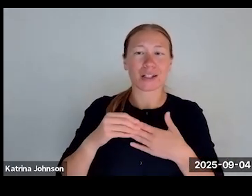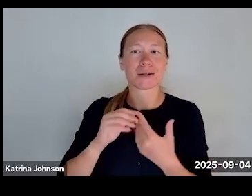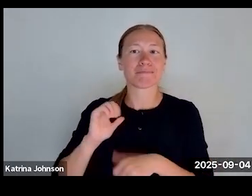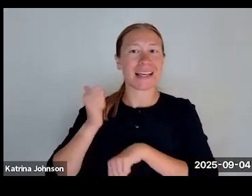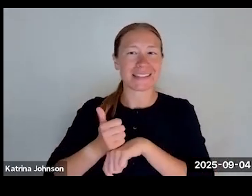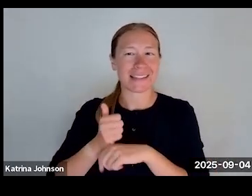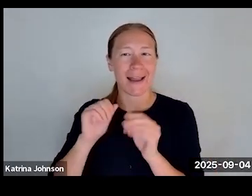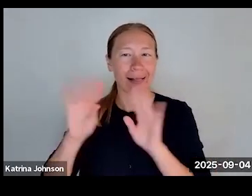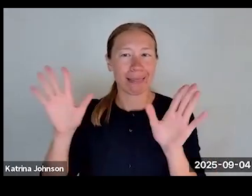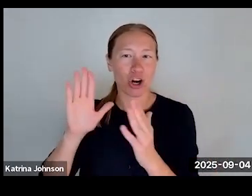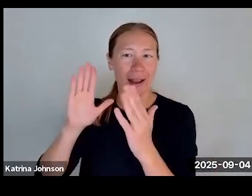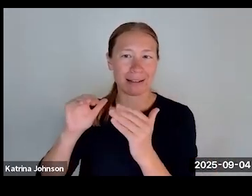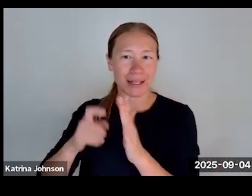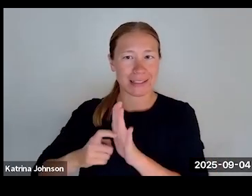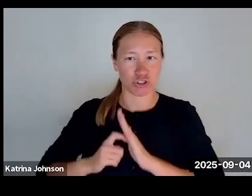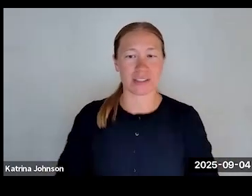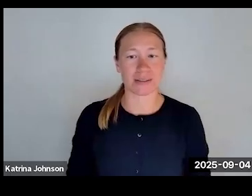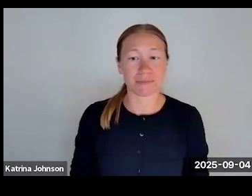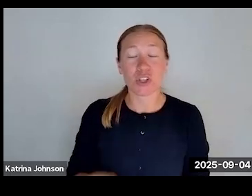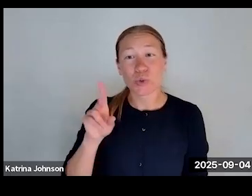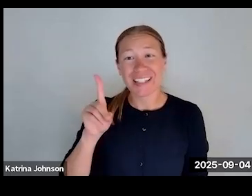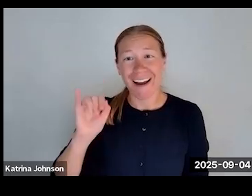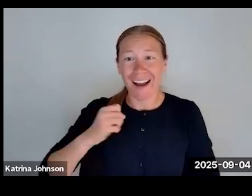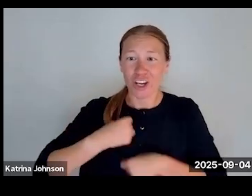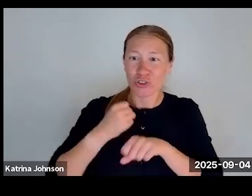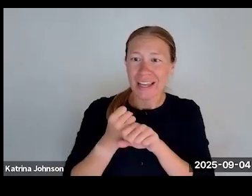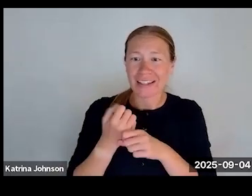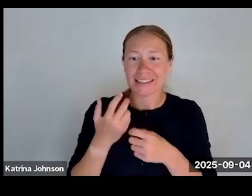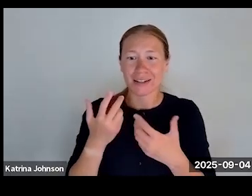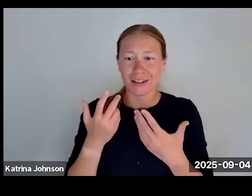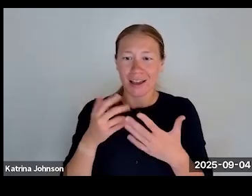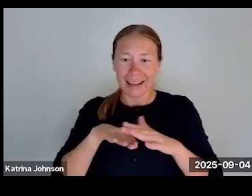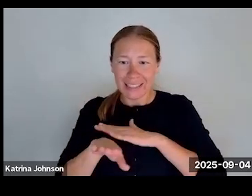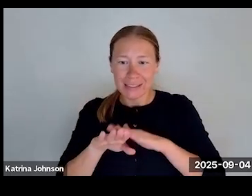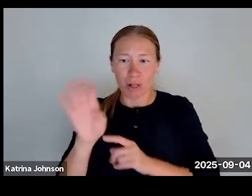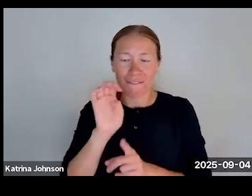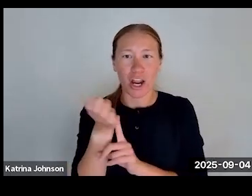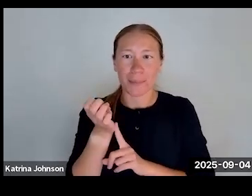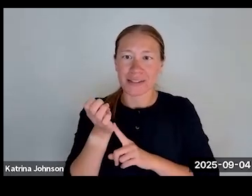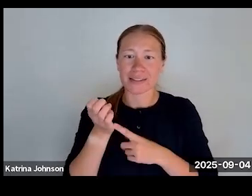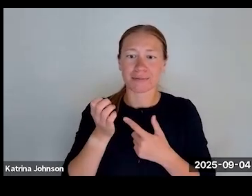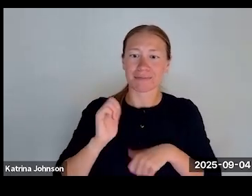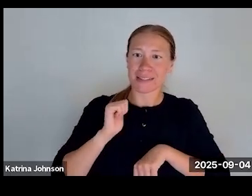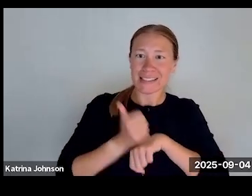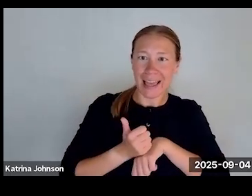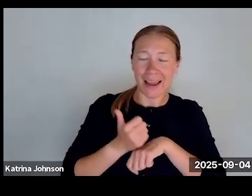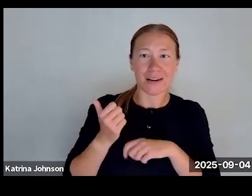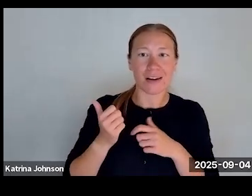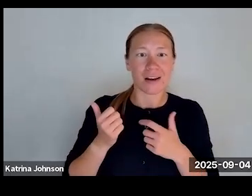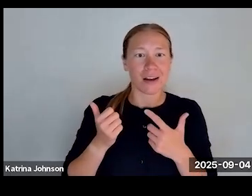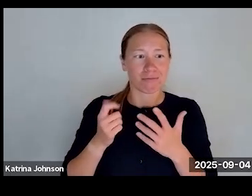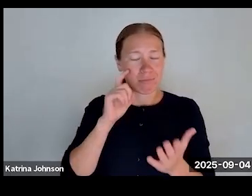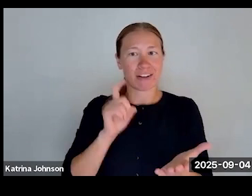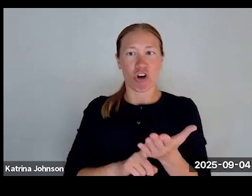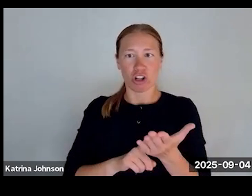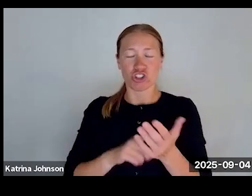expectations. UDI creates spaces and environments built on the premise that everyone learns differently. It also